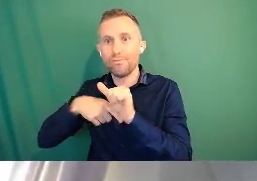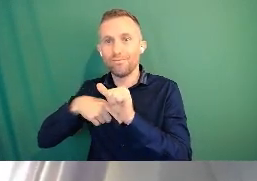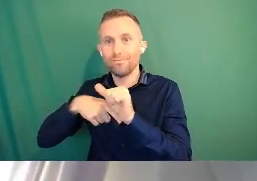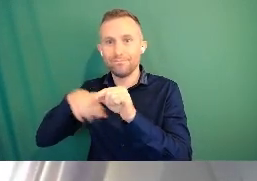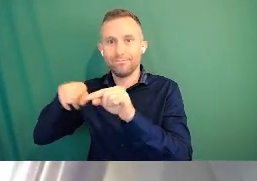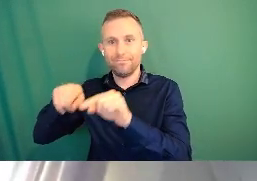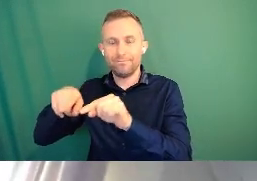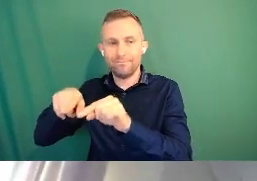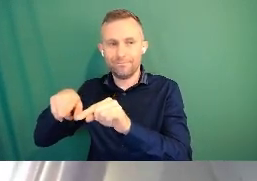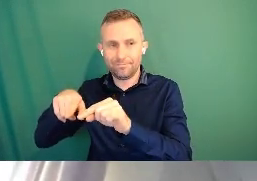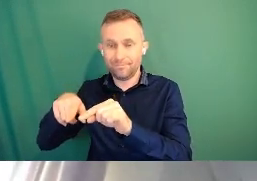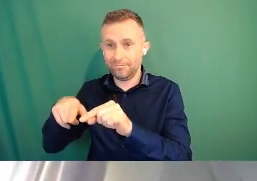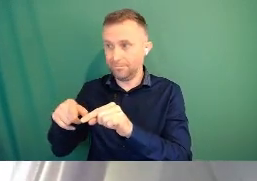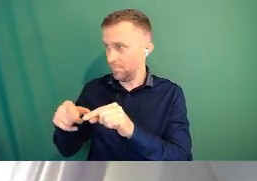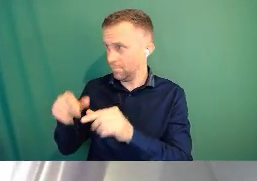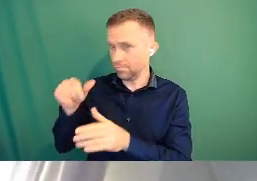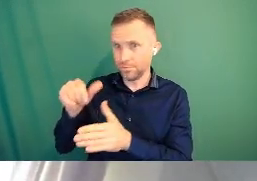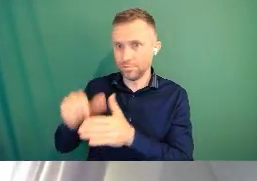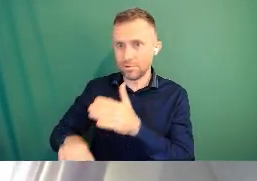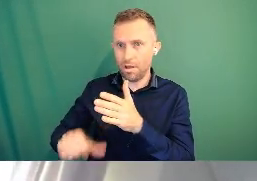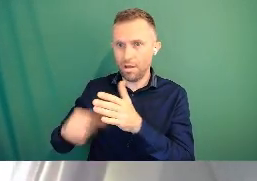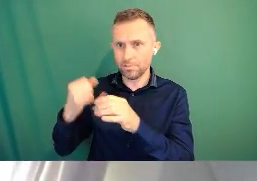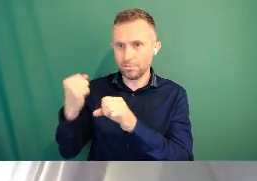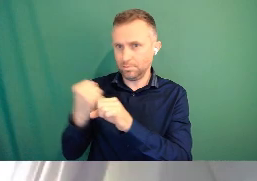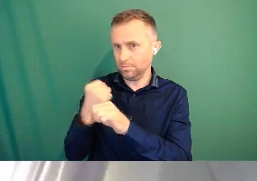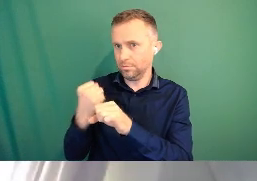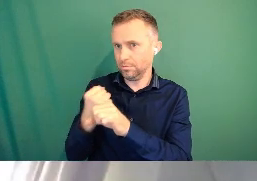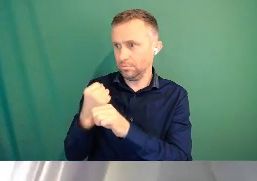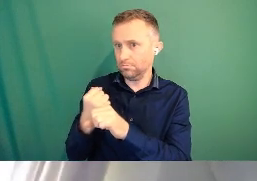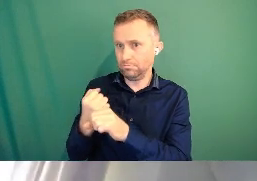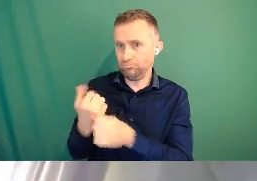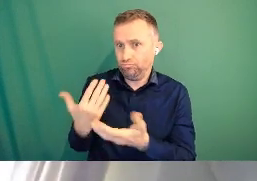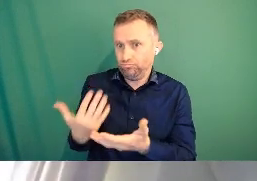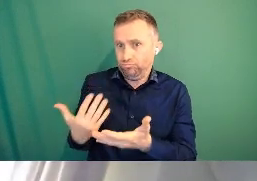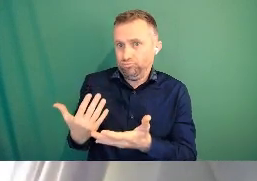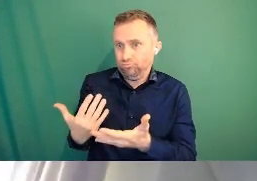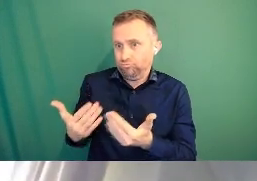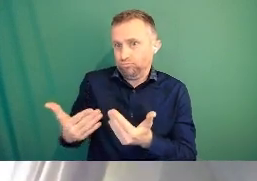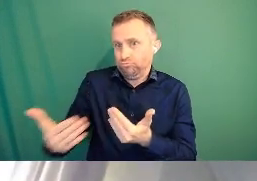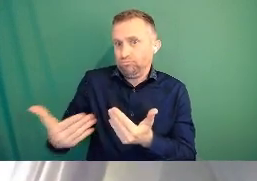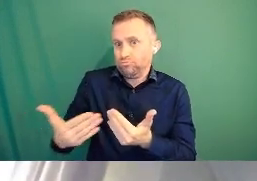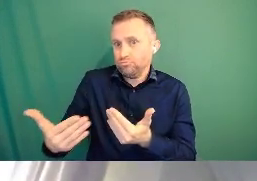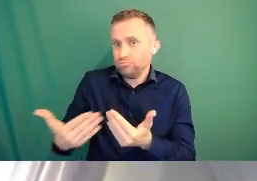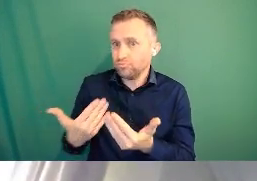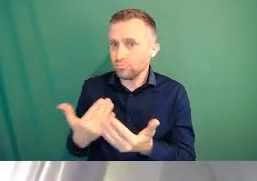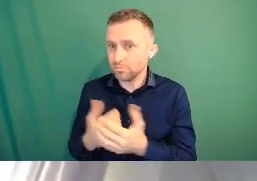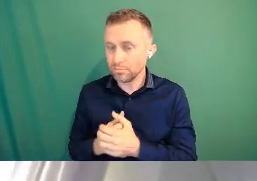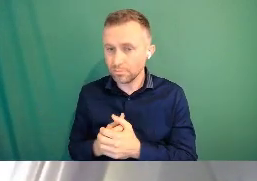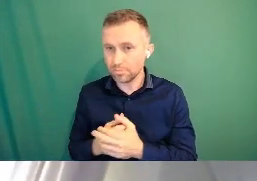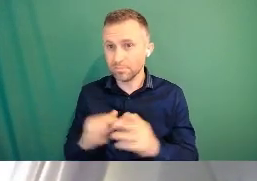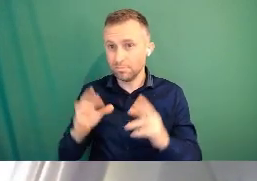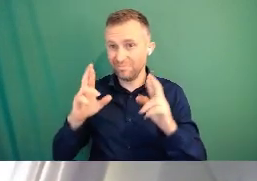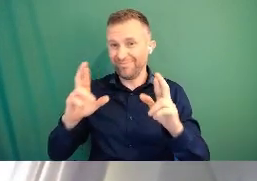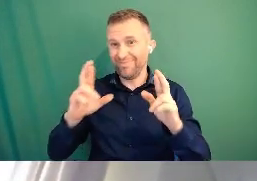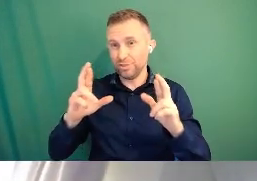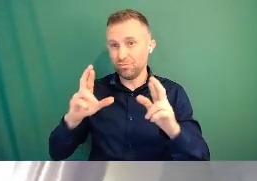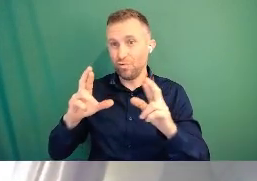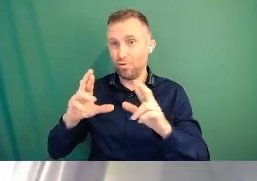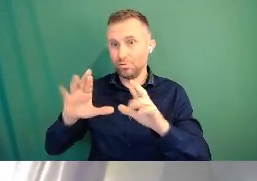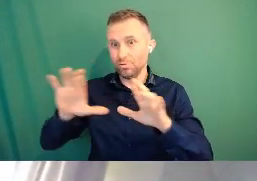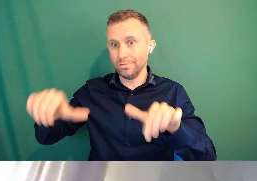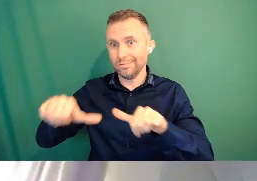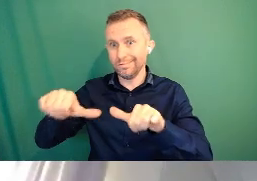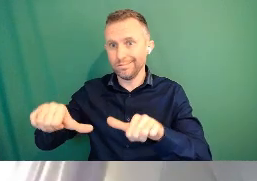tower. And that's a project that, as I say, is literally starting right now. And fingers crossed that will be addressed.